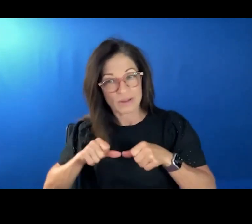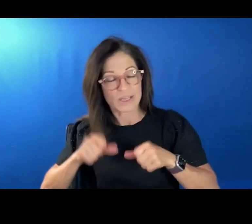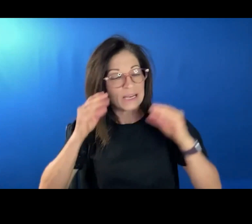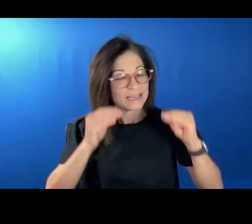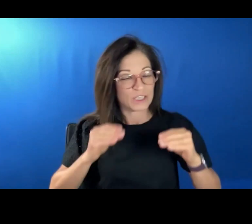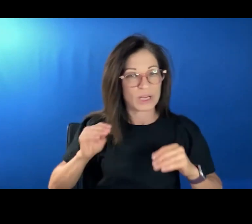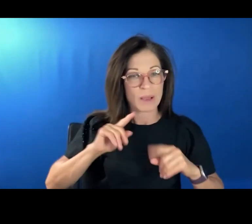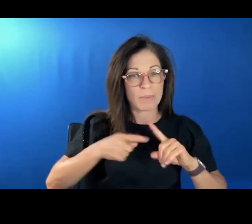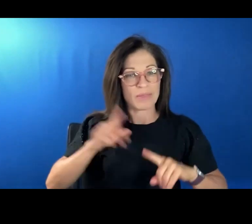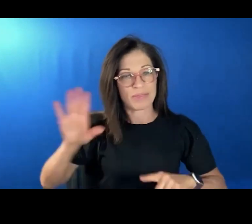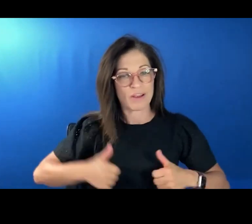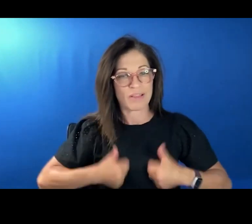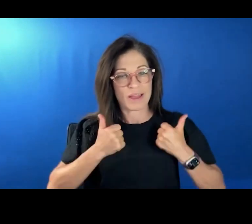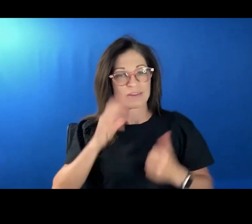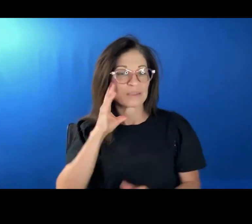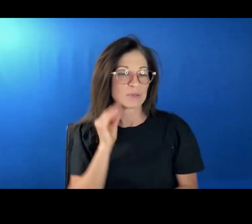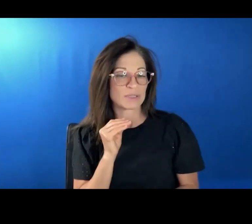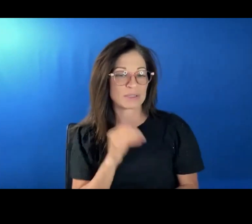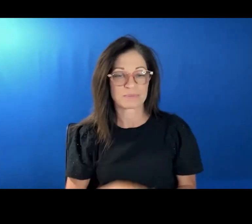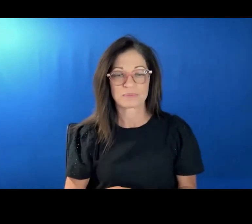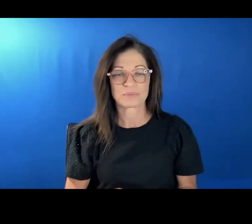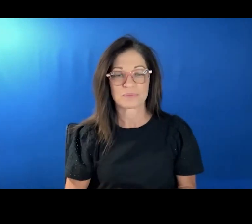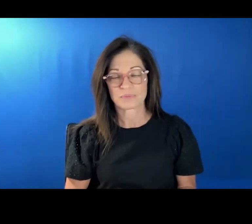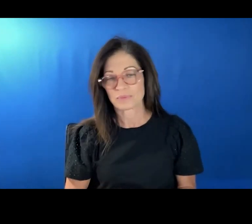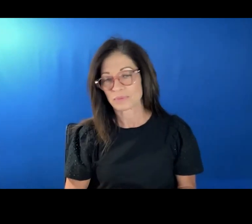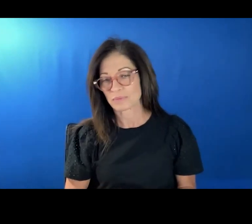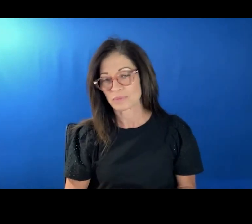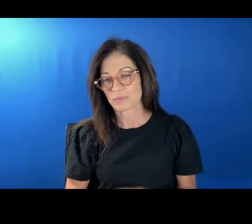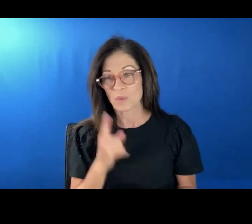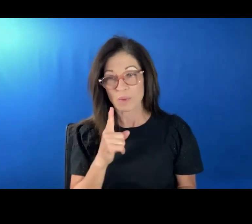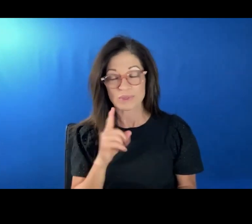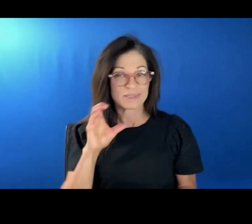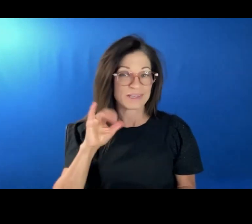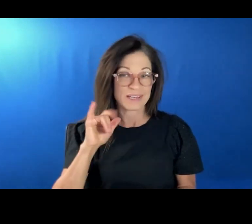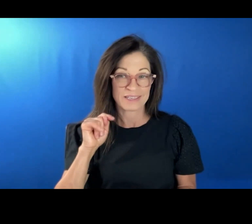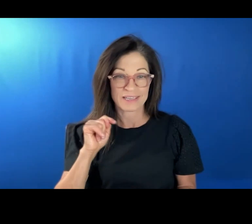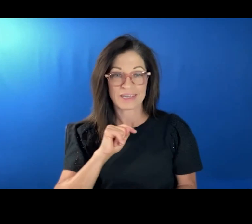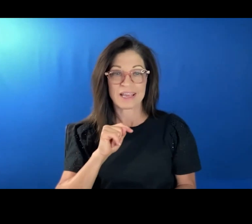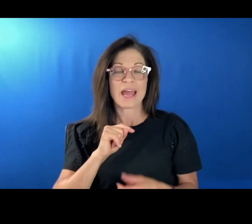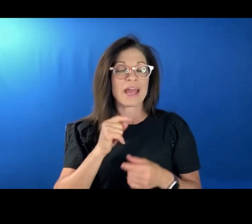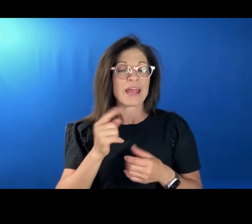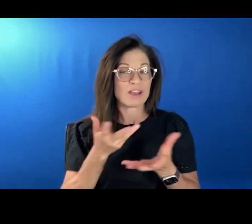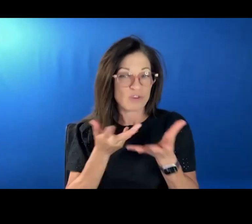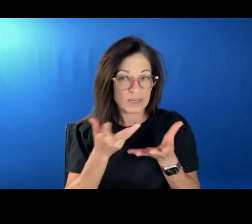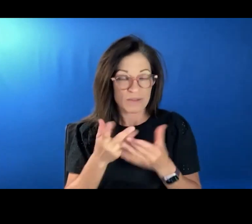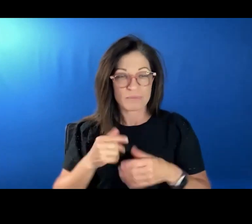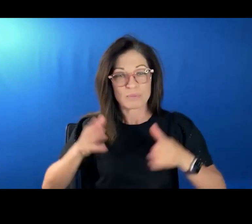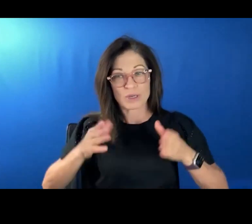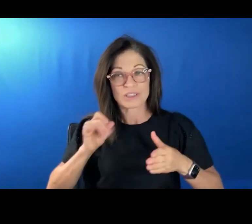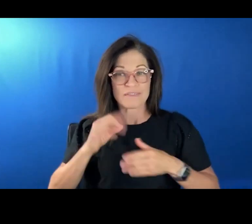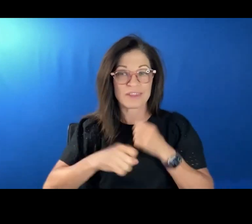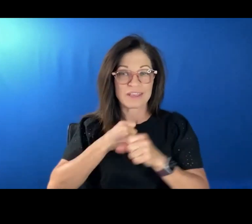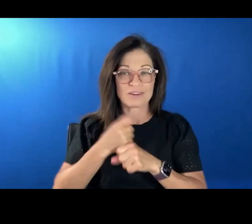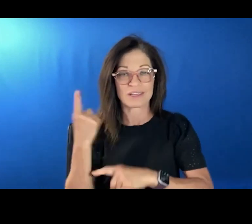experience. One, Melissa Owens was the CIT International Person with Lived Experience of the Year last year, where she